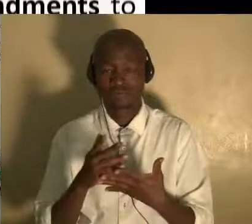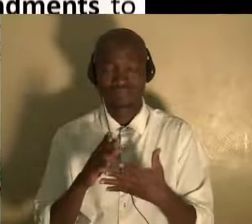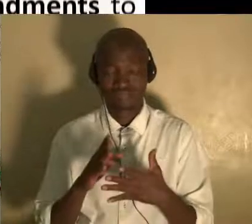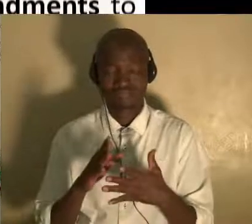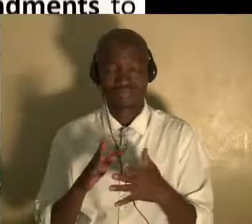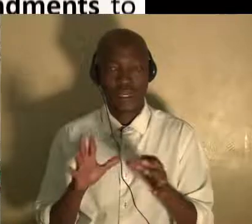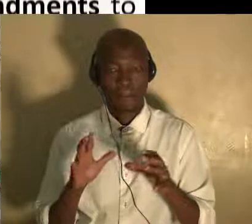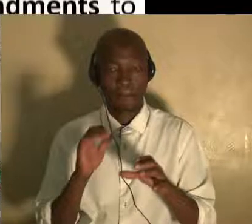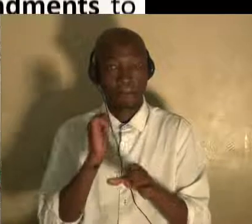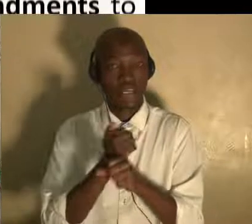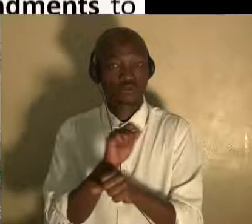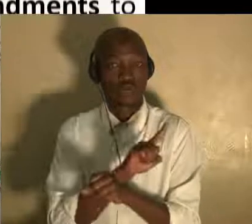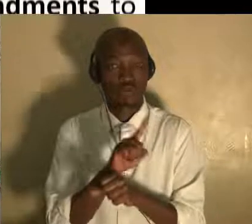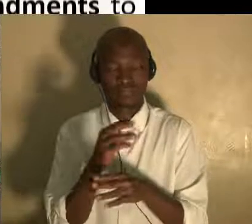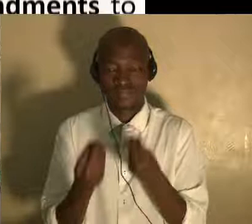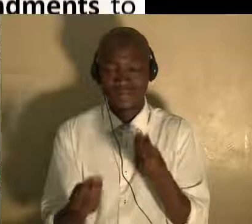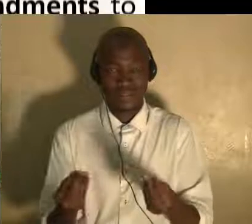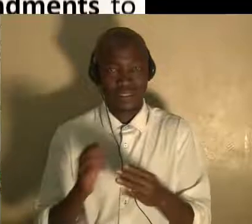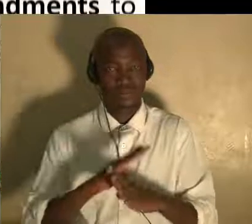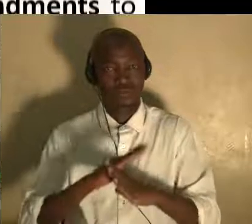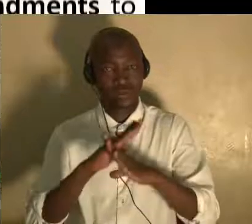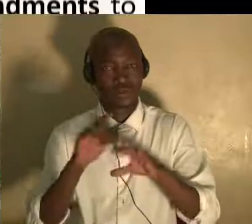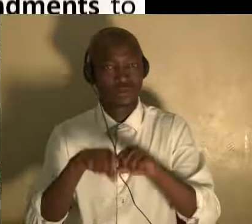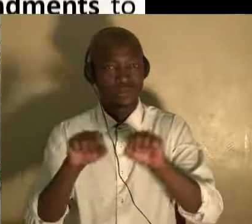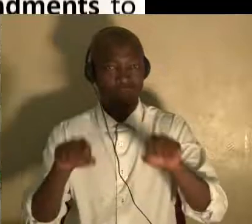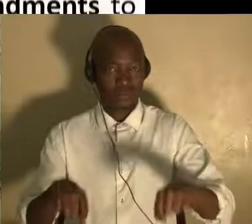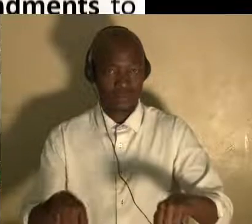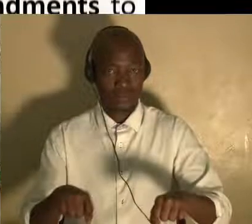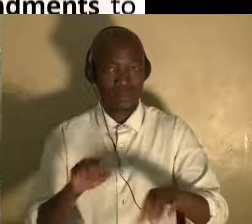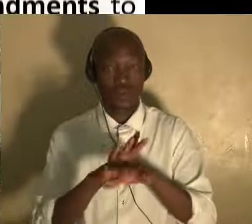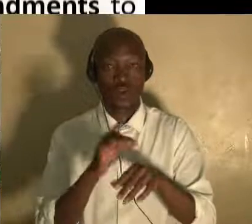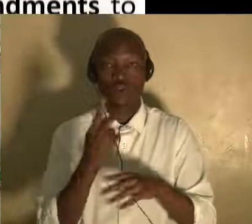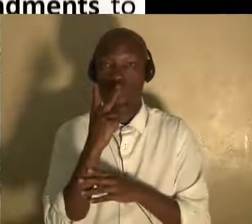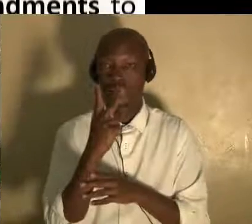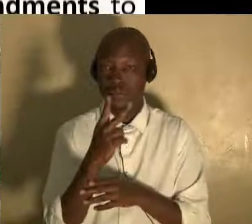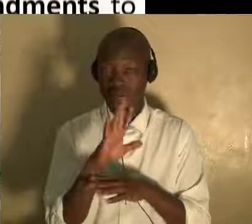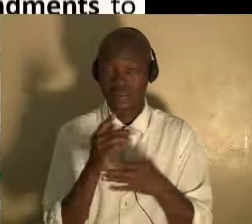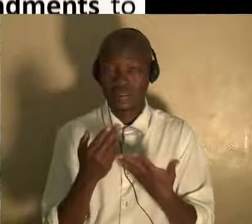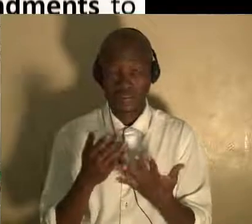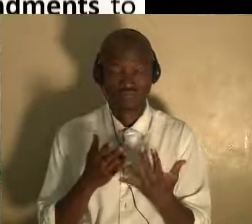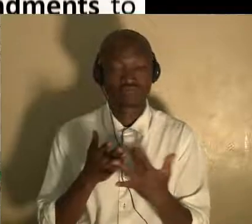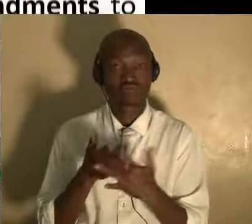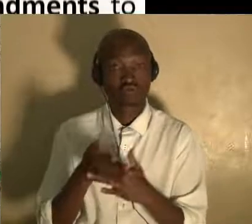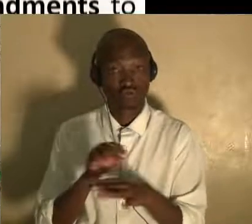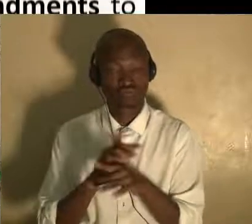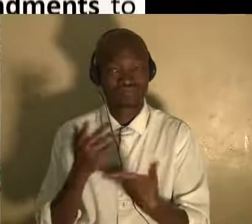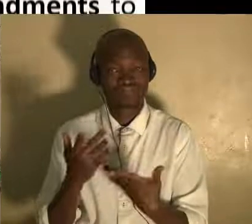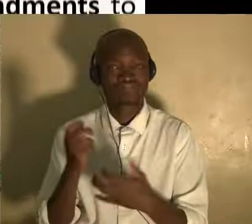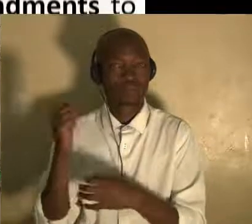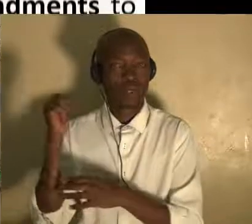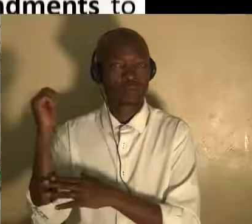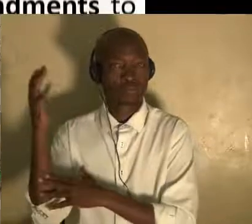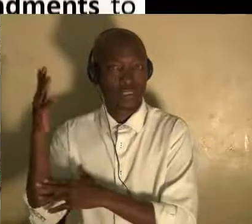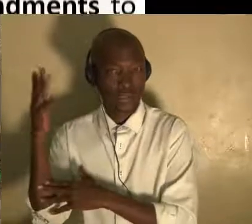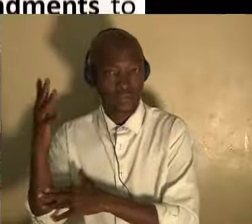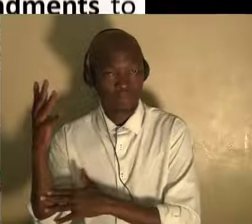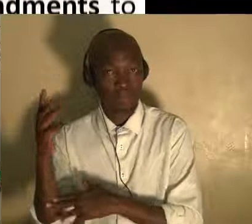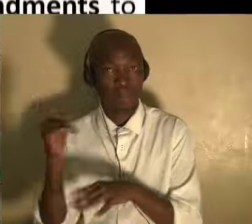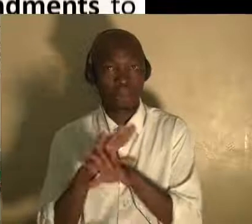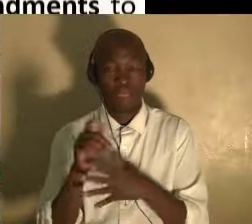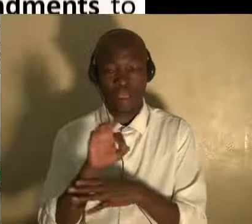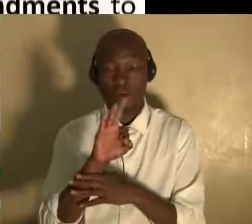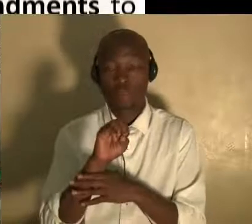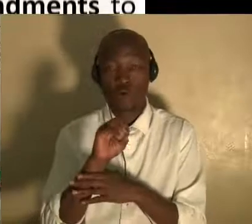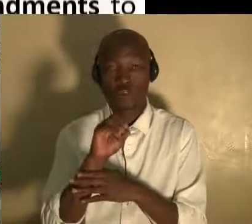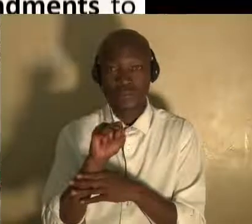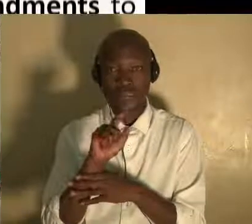system. So you'll notice as I go through with the presentation, when I make reference to the foster care system,